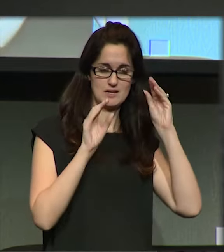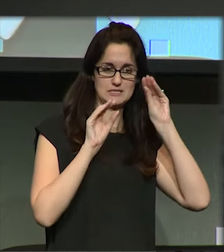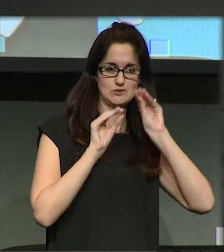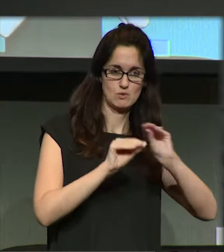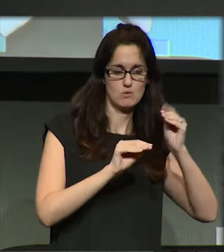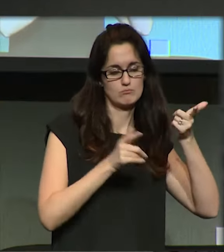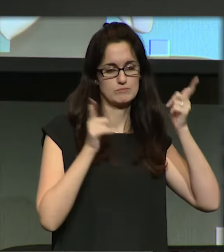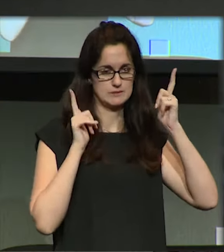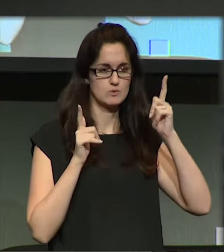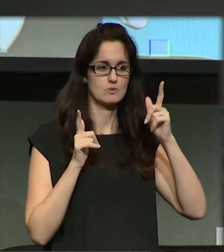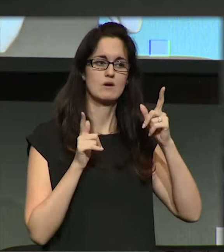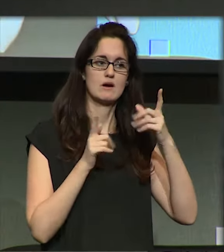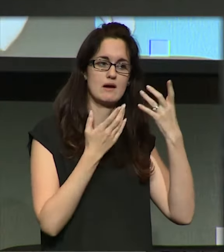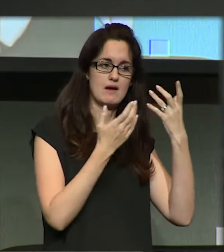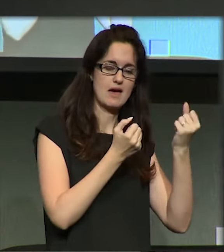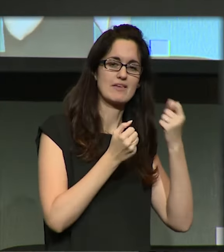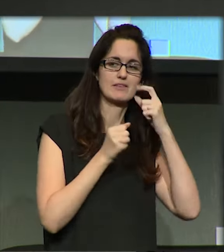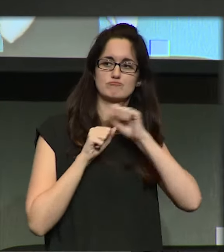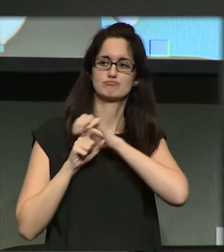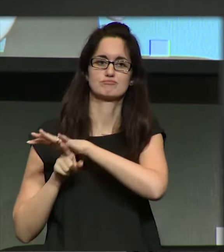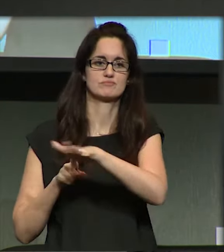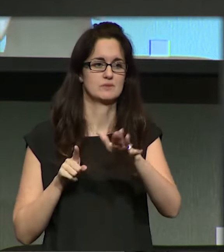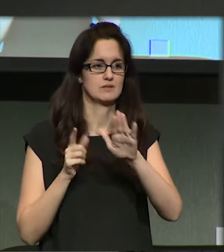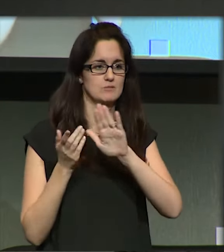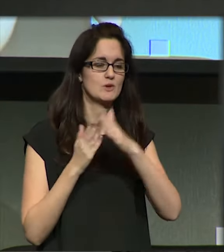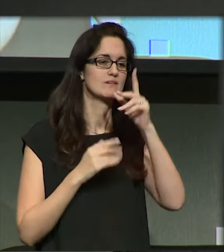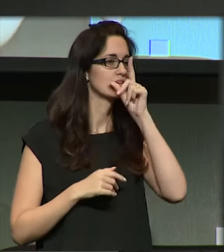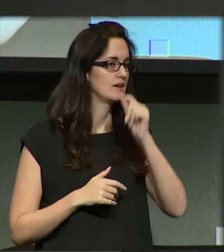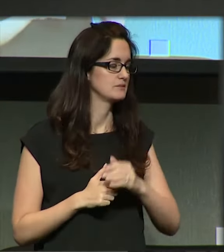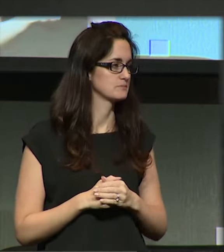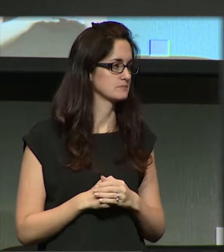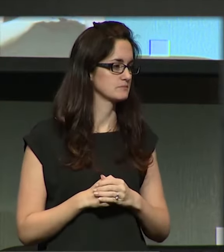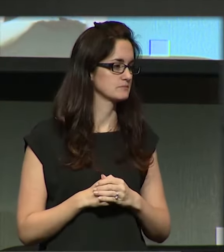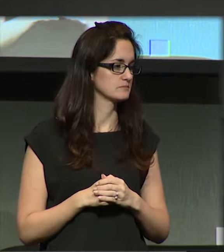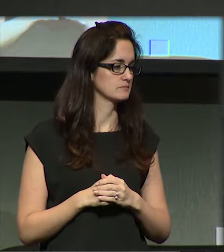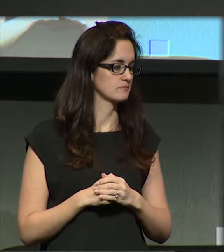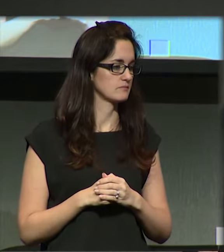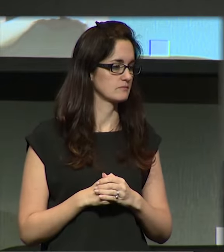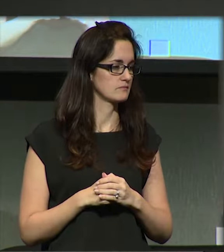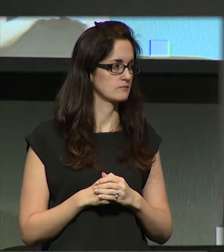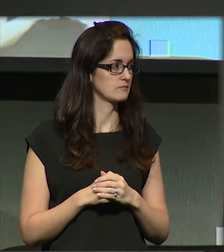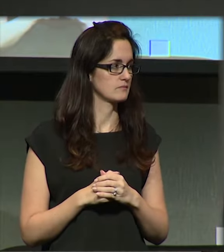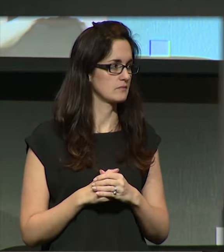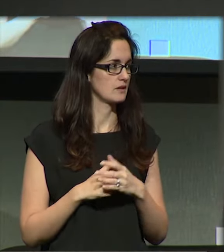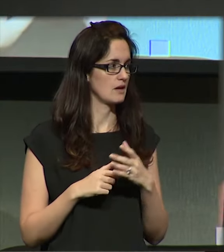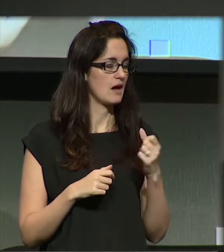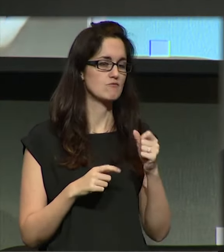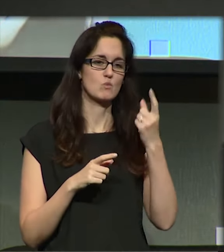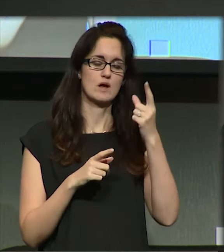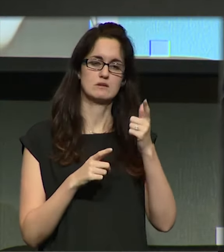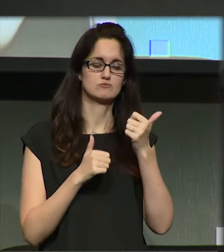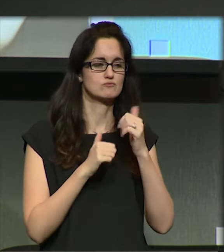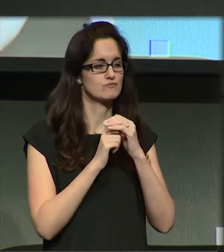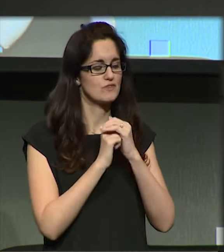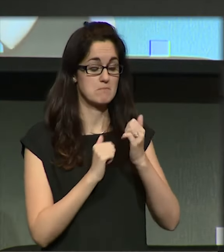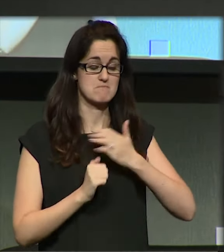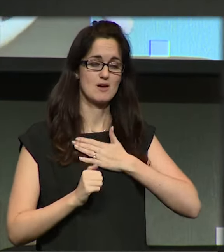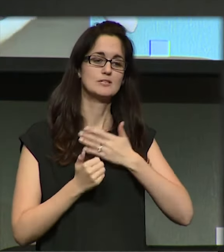forwards. And it's based on the work of a very dear friend of mine, Professor Roy Baskar, who's passed away